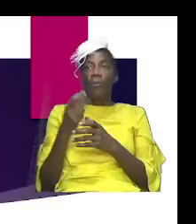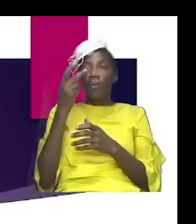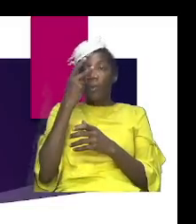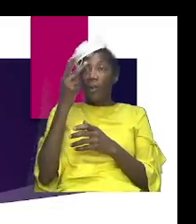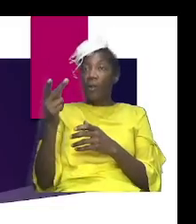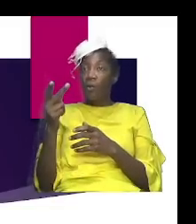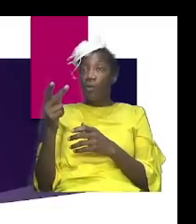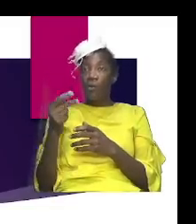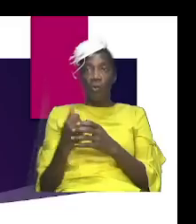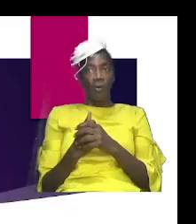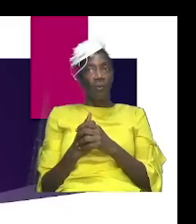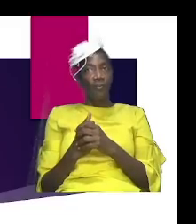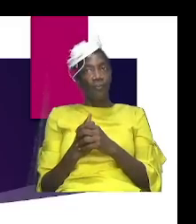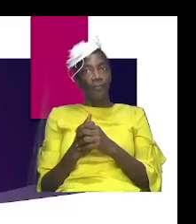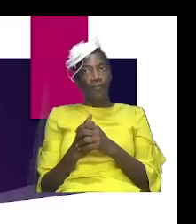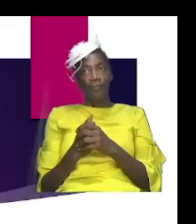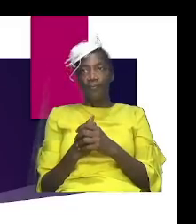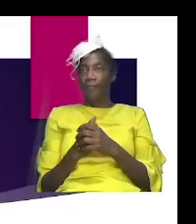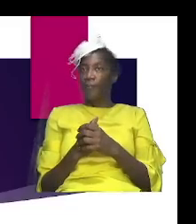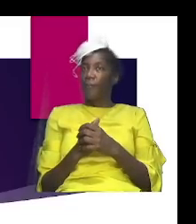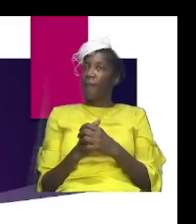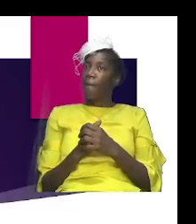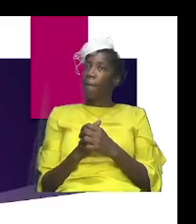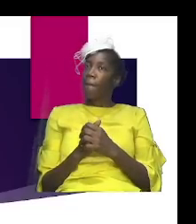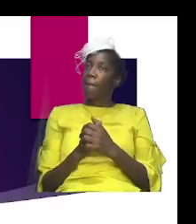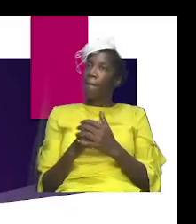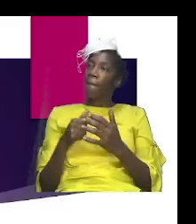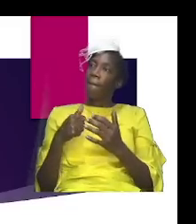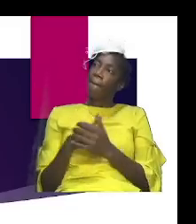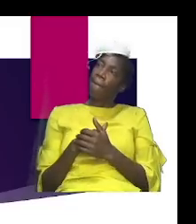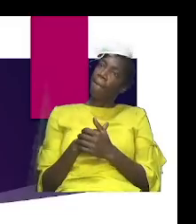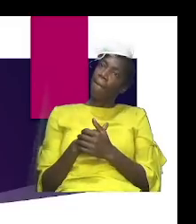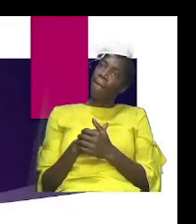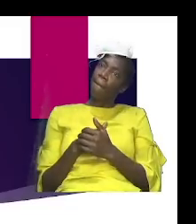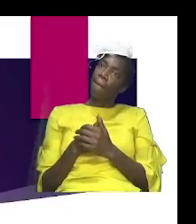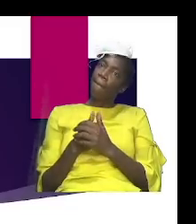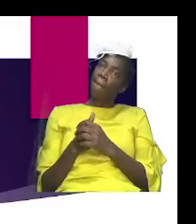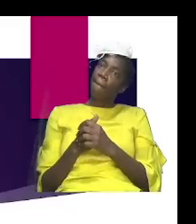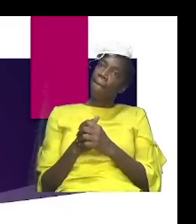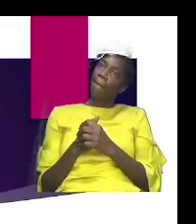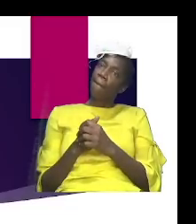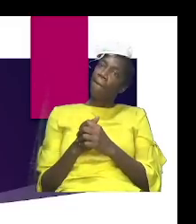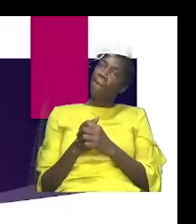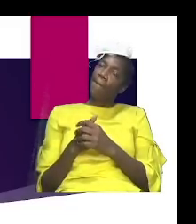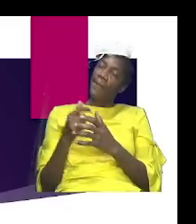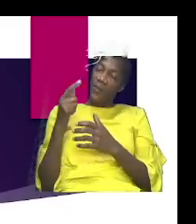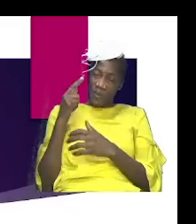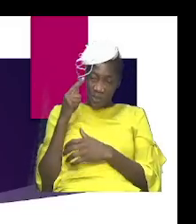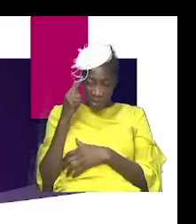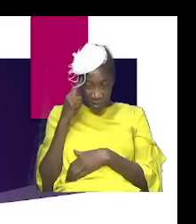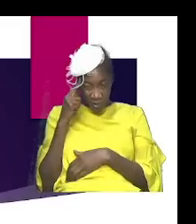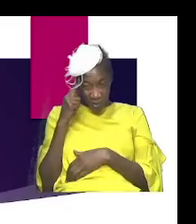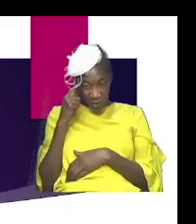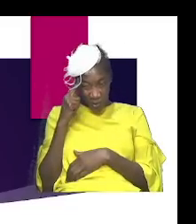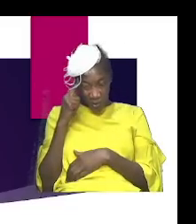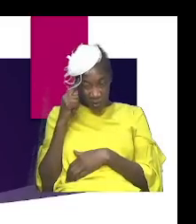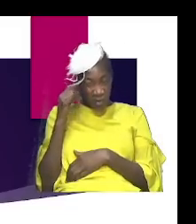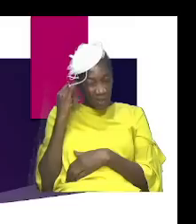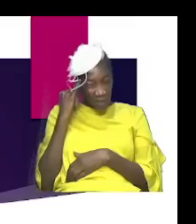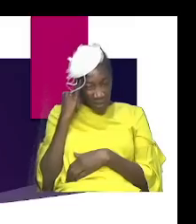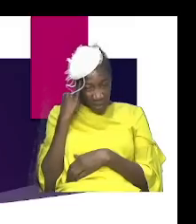his judgment, and he will expose. So, critical point, our thoughts and our